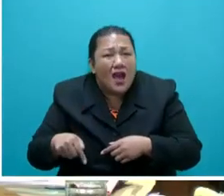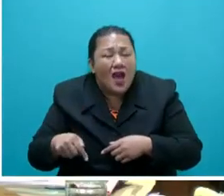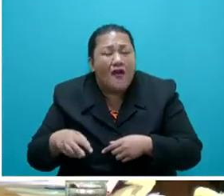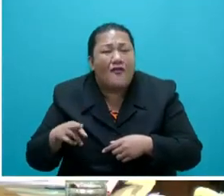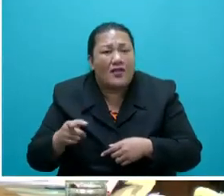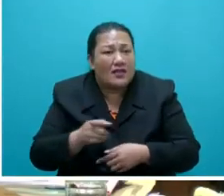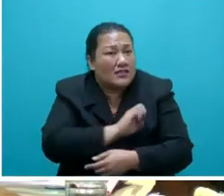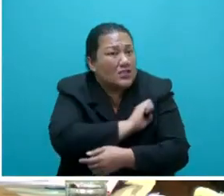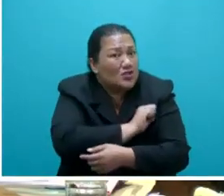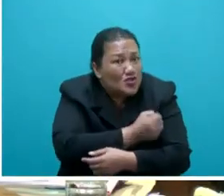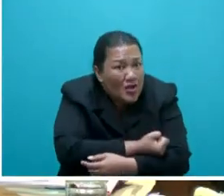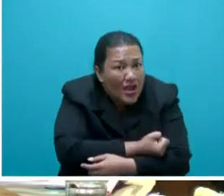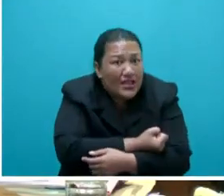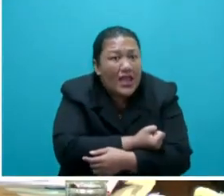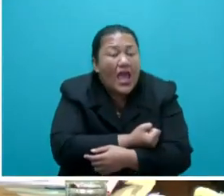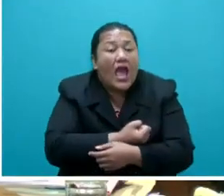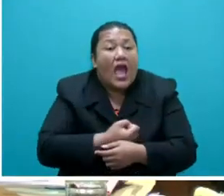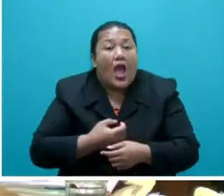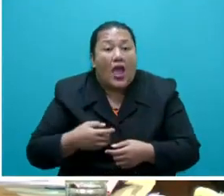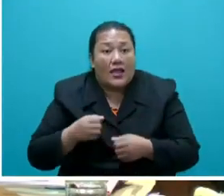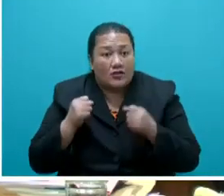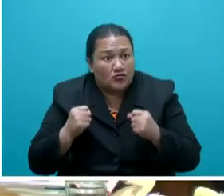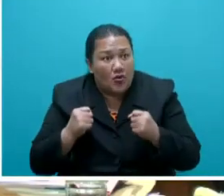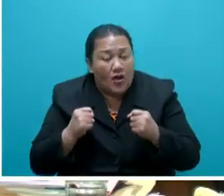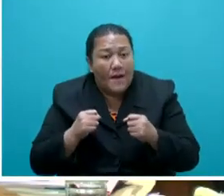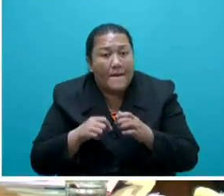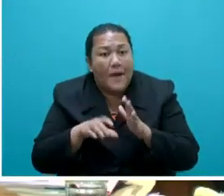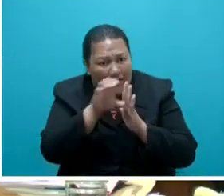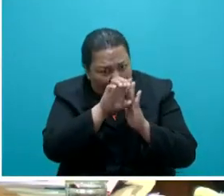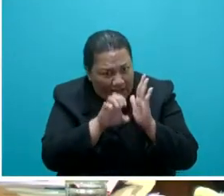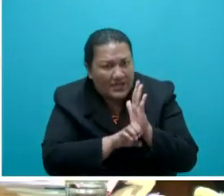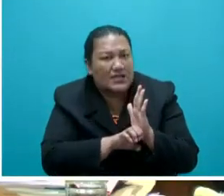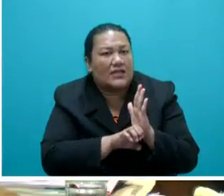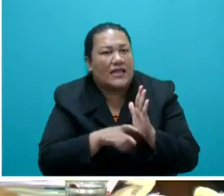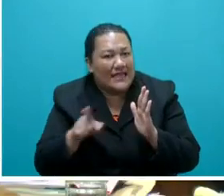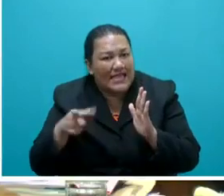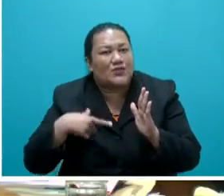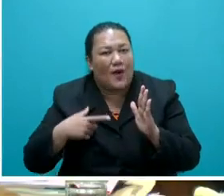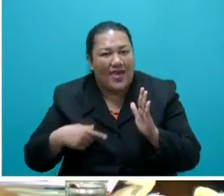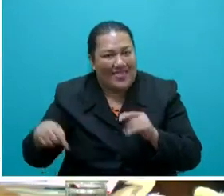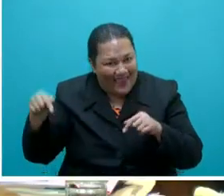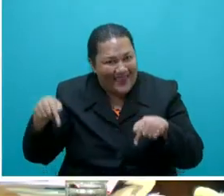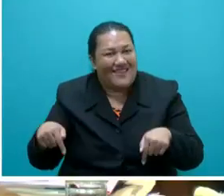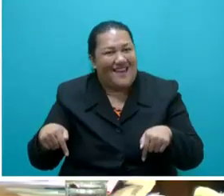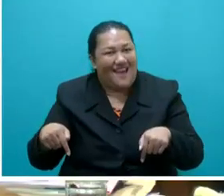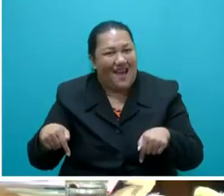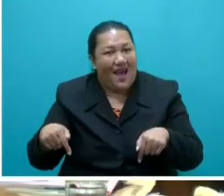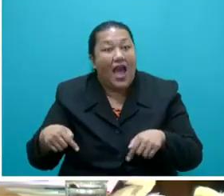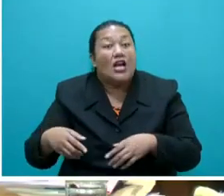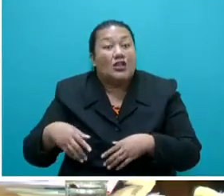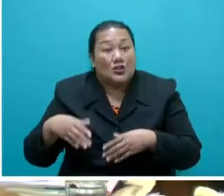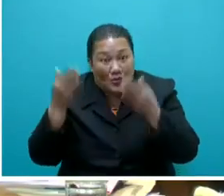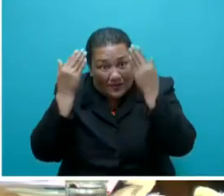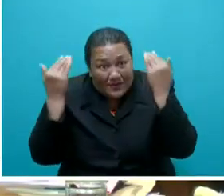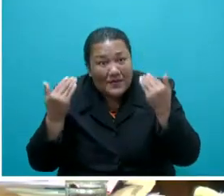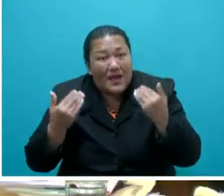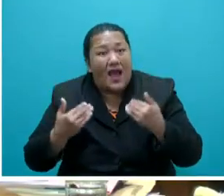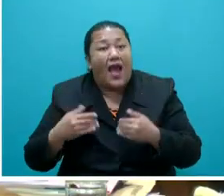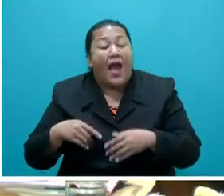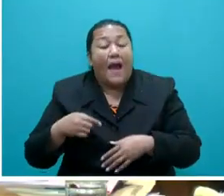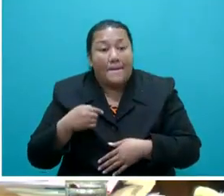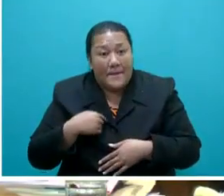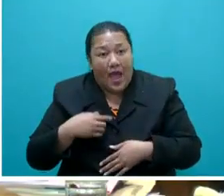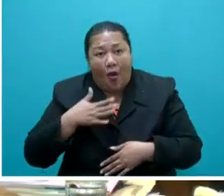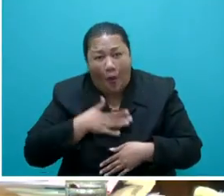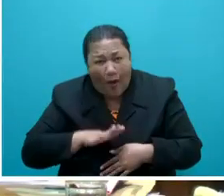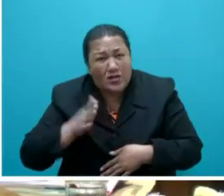validity, and the legality of that Constitution. I take this time, Honorable Speaker, to remind all of us that we are bound by